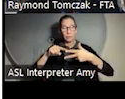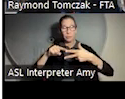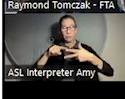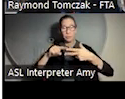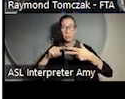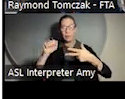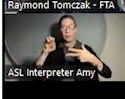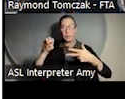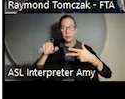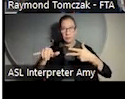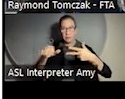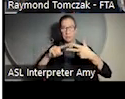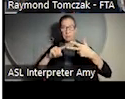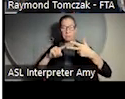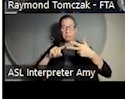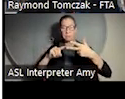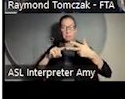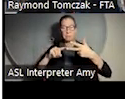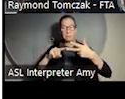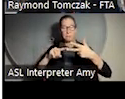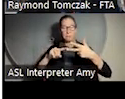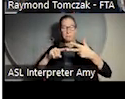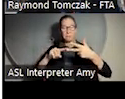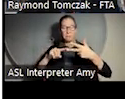Is Amy Whitman with us?